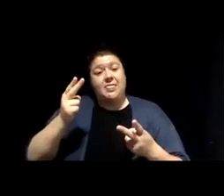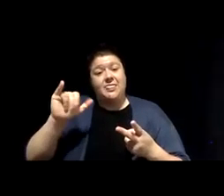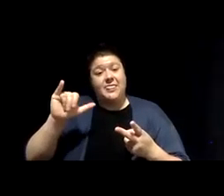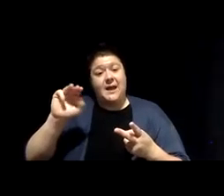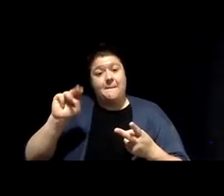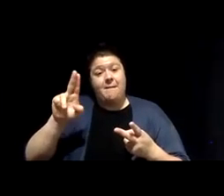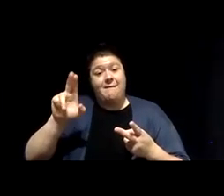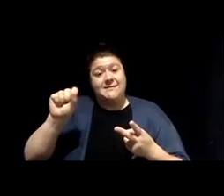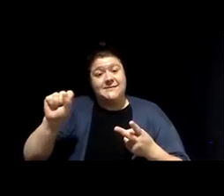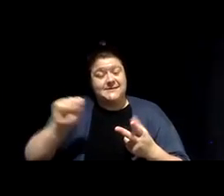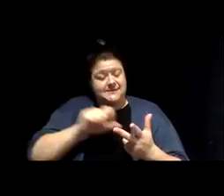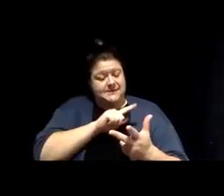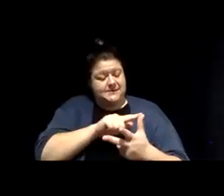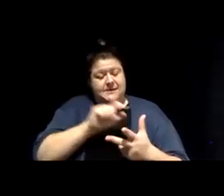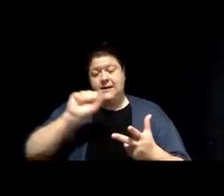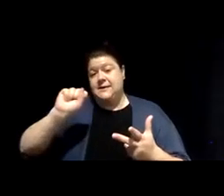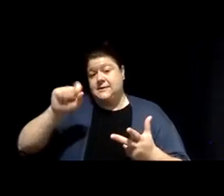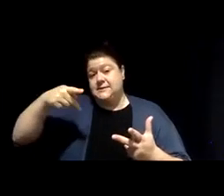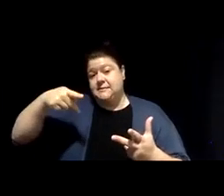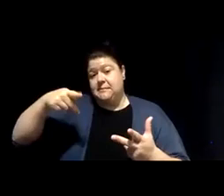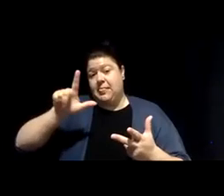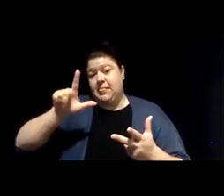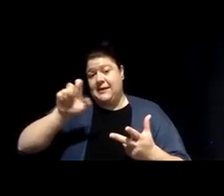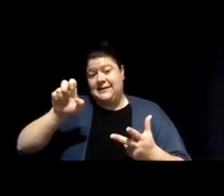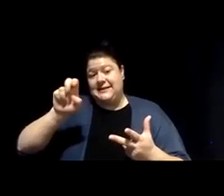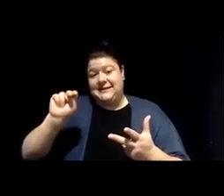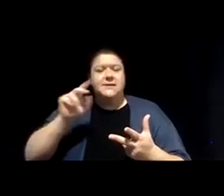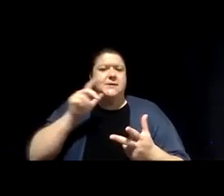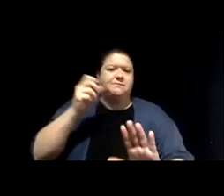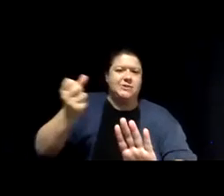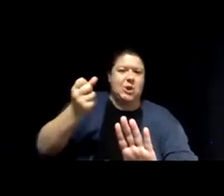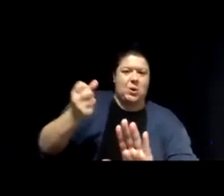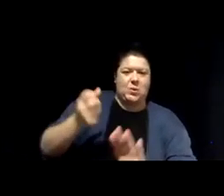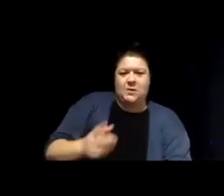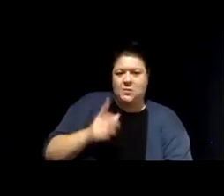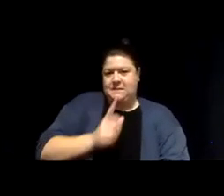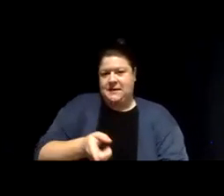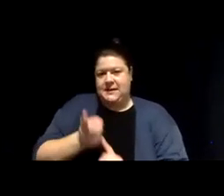spleen, Spleen, excuse me, just one moment.